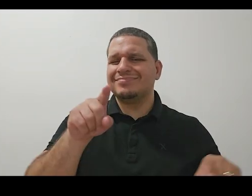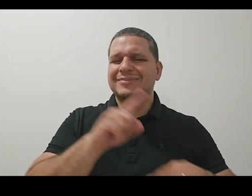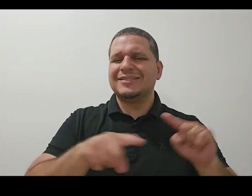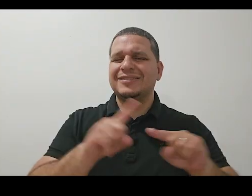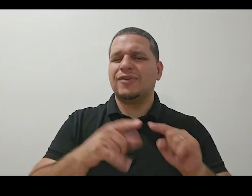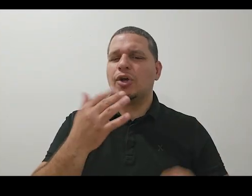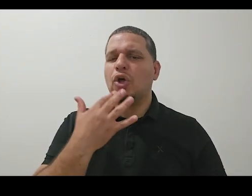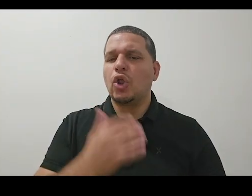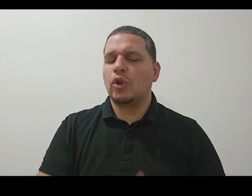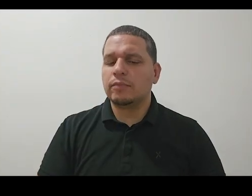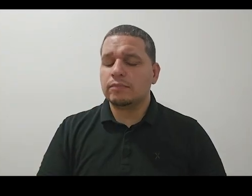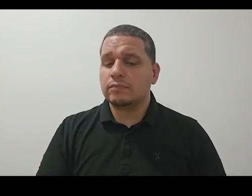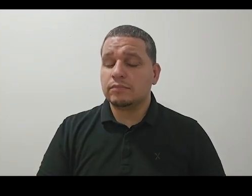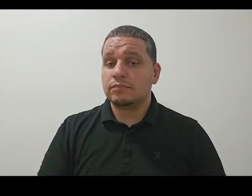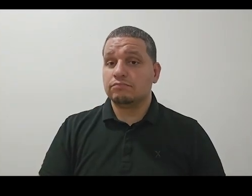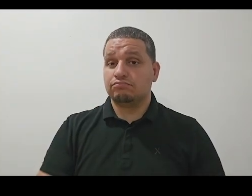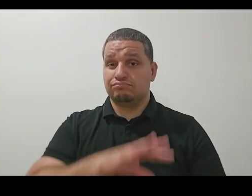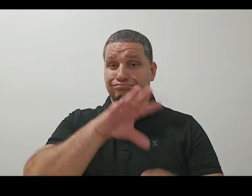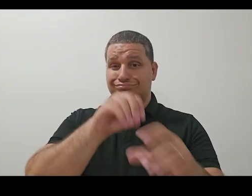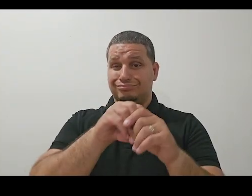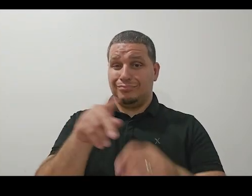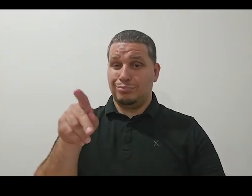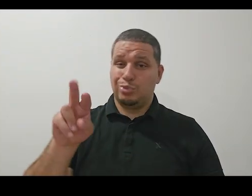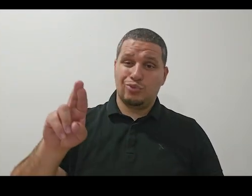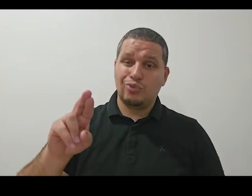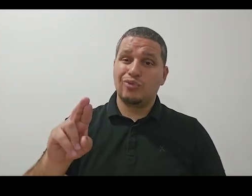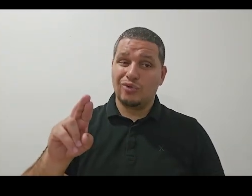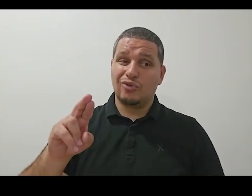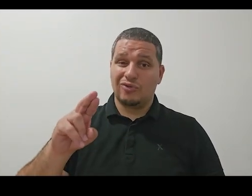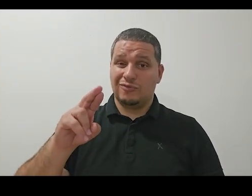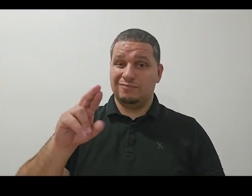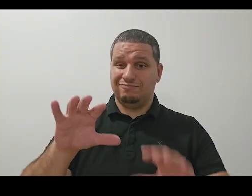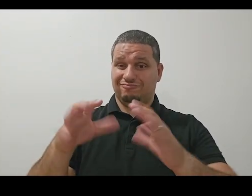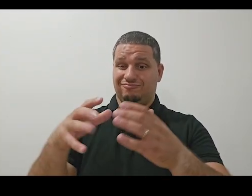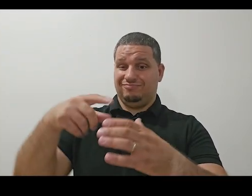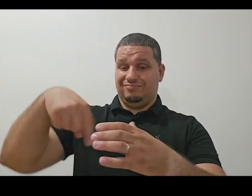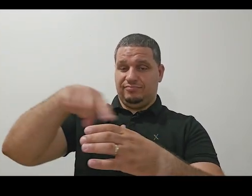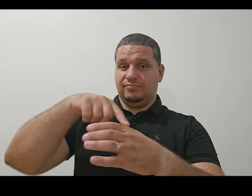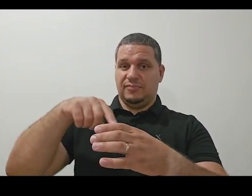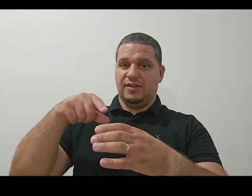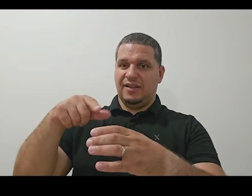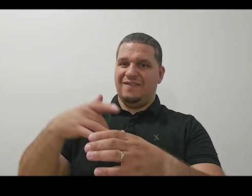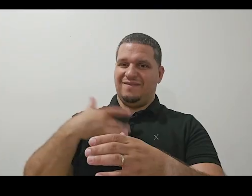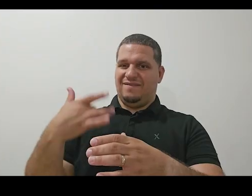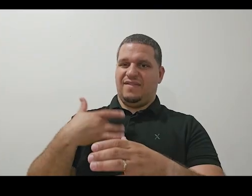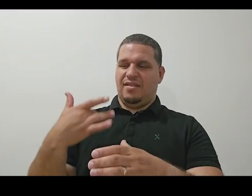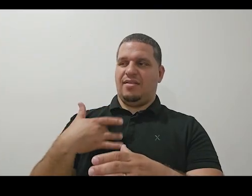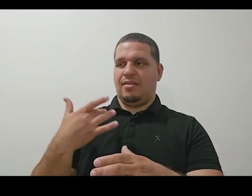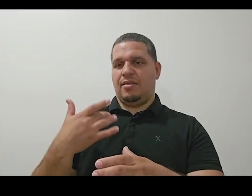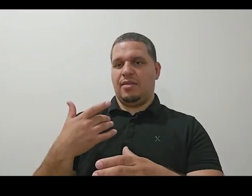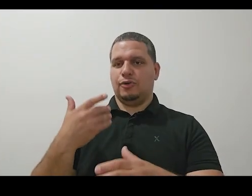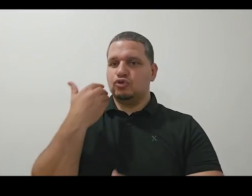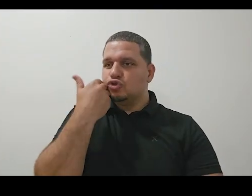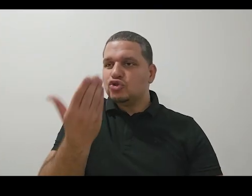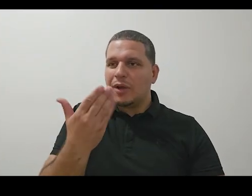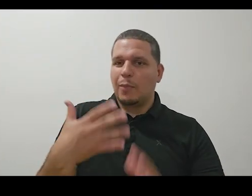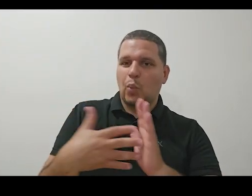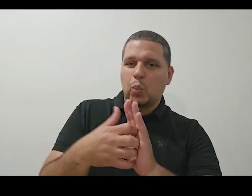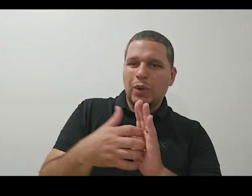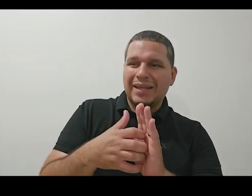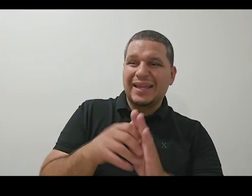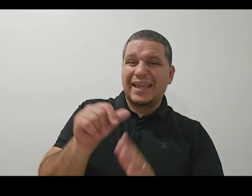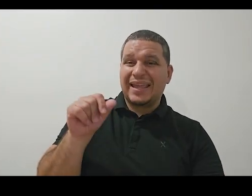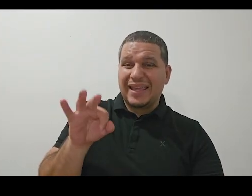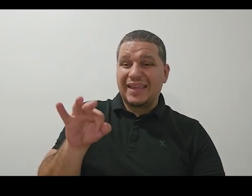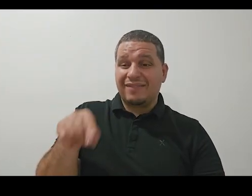shades. But even amongst them, they feel that there is shame and